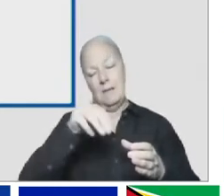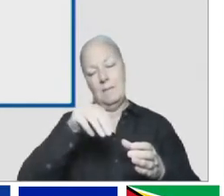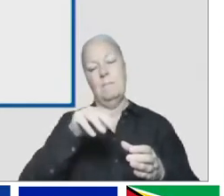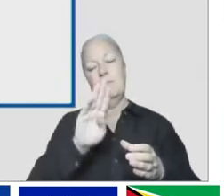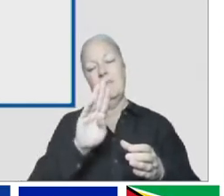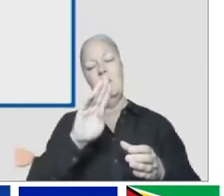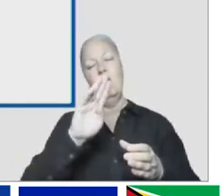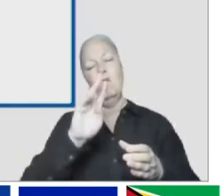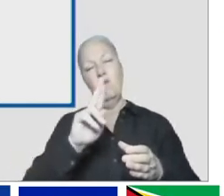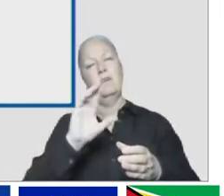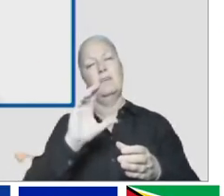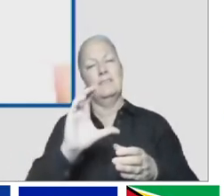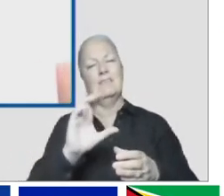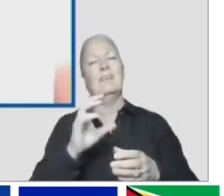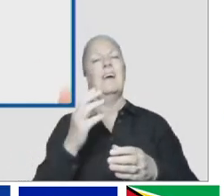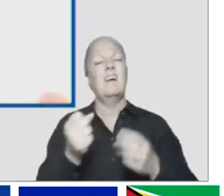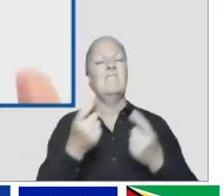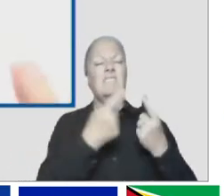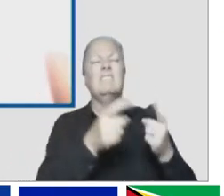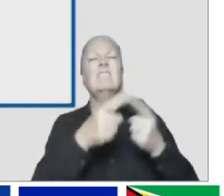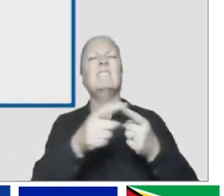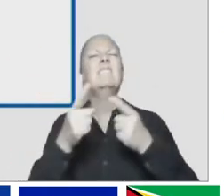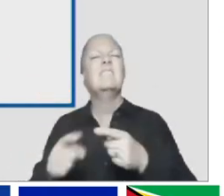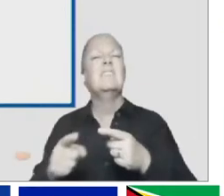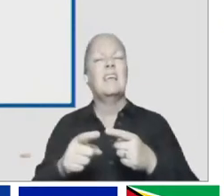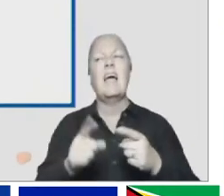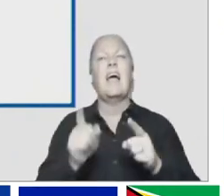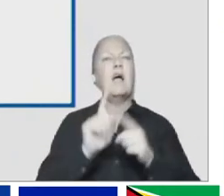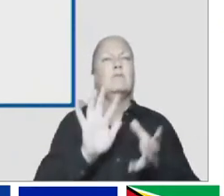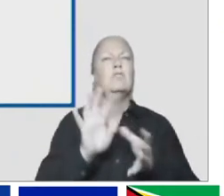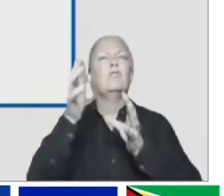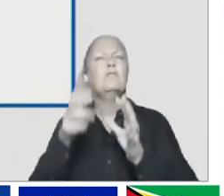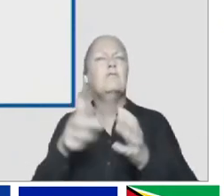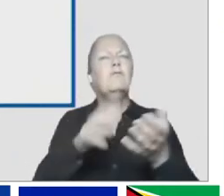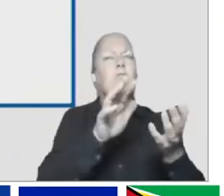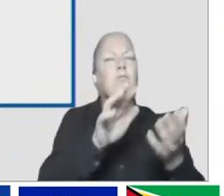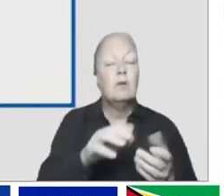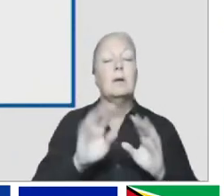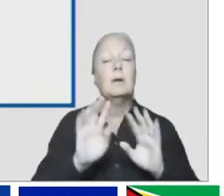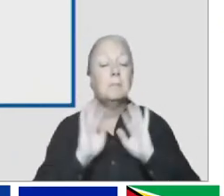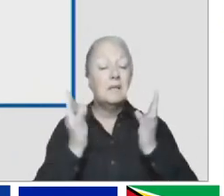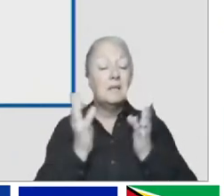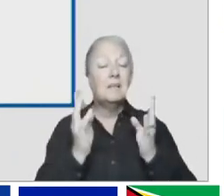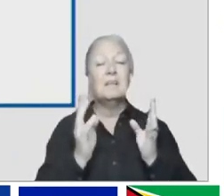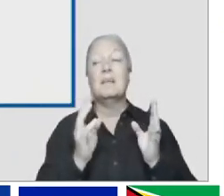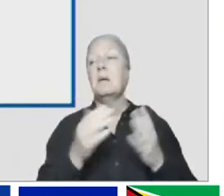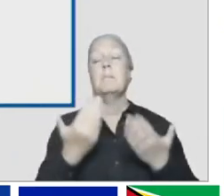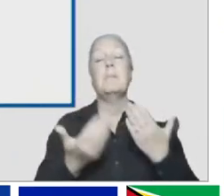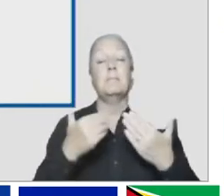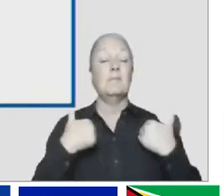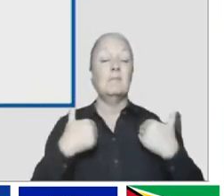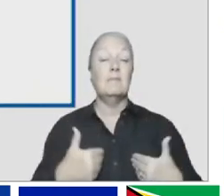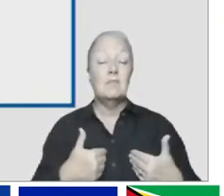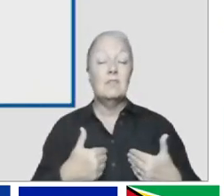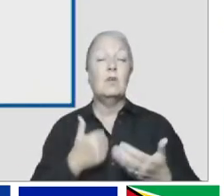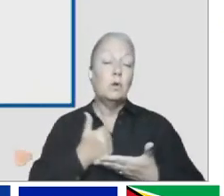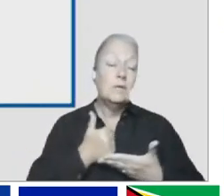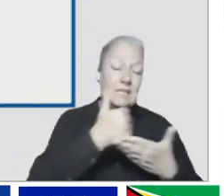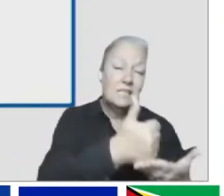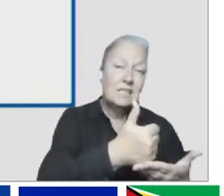disasters. And so the different committees engage. For example, our Humanitarian Assistance Committee prepared a